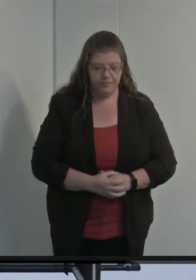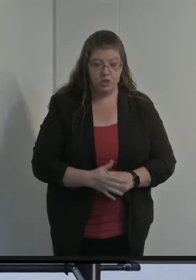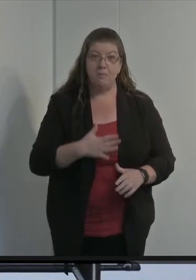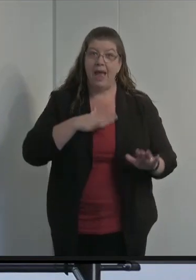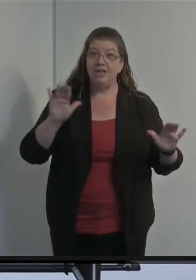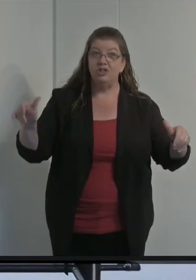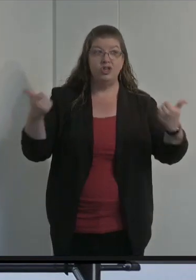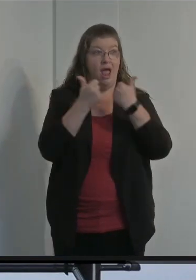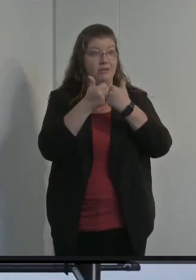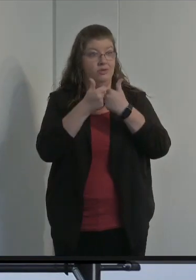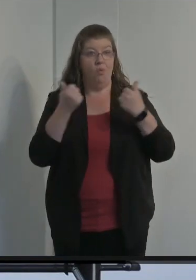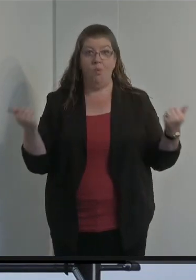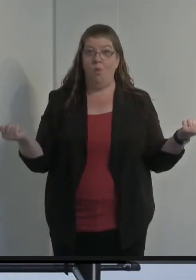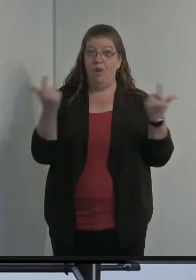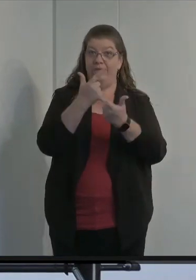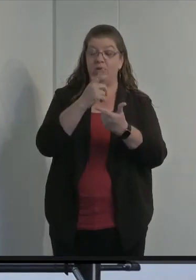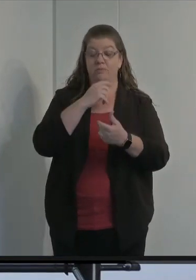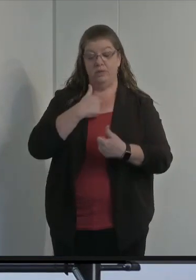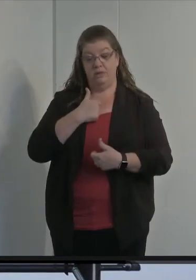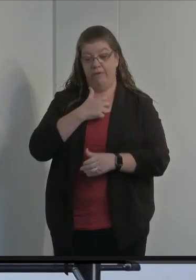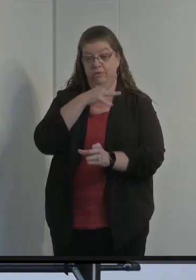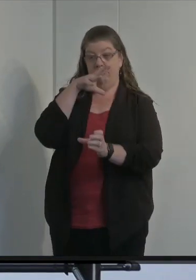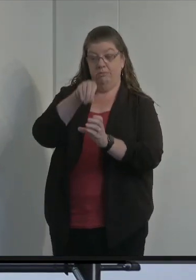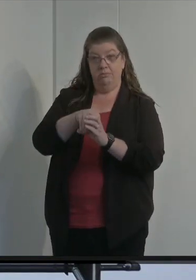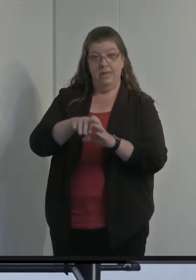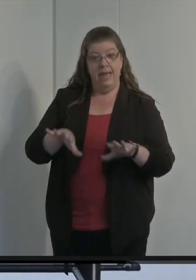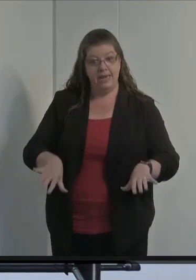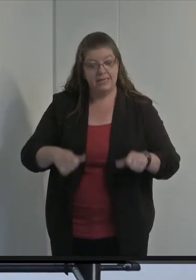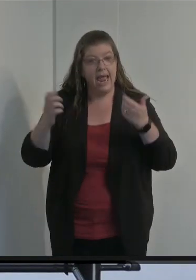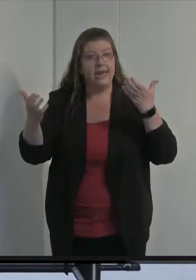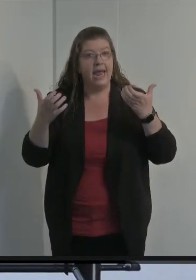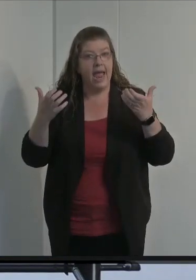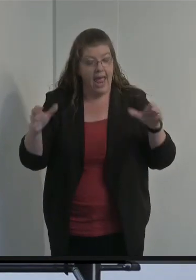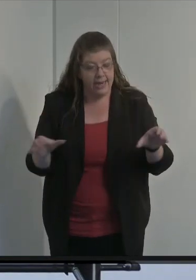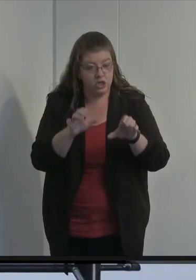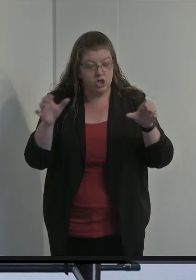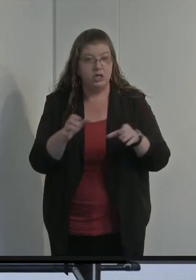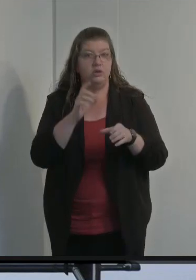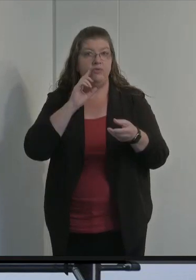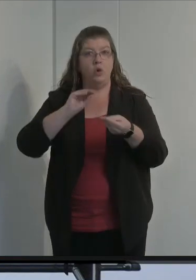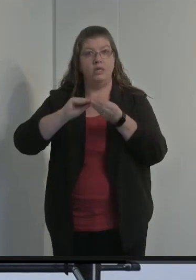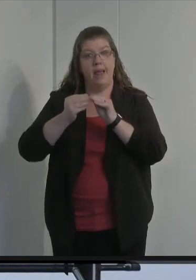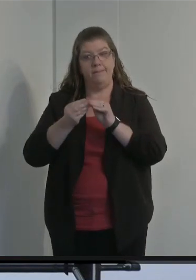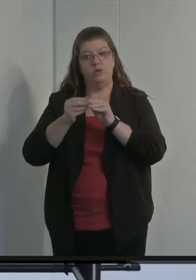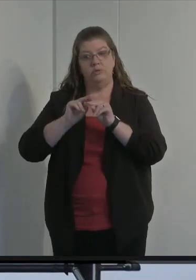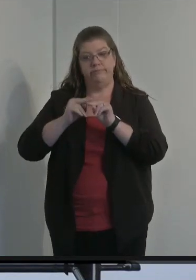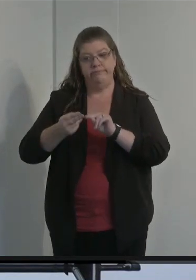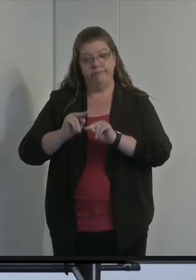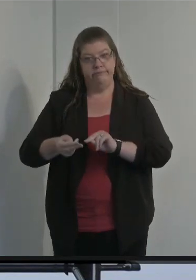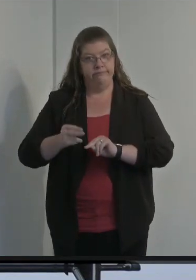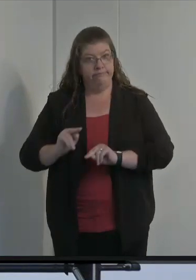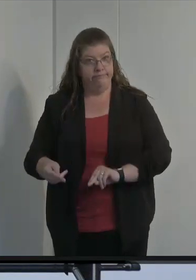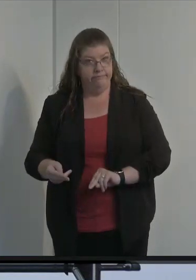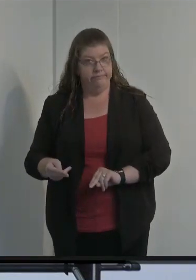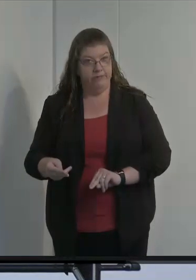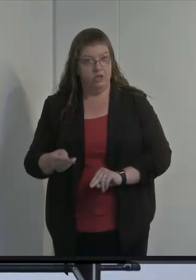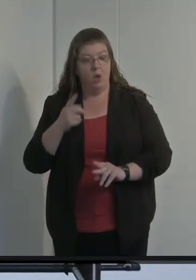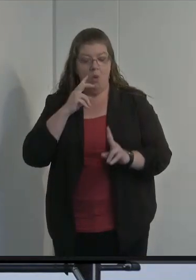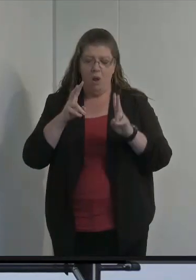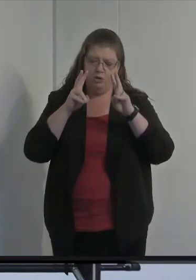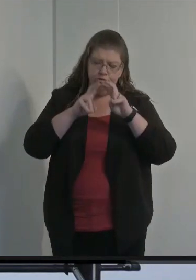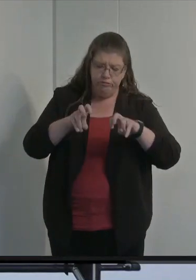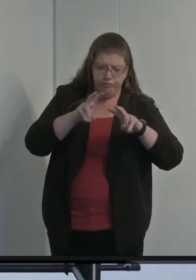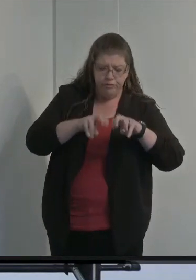each of us to play a role in taking action to bring down our case count. I'll take a few minutes to illustrate the challenge by looking in